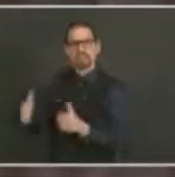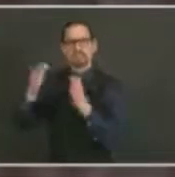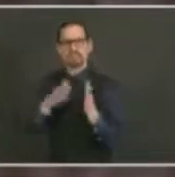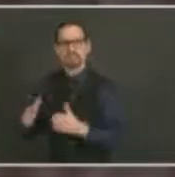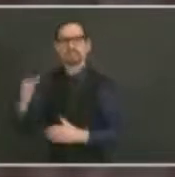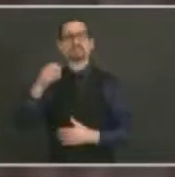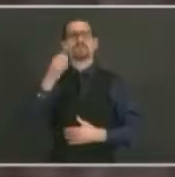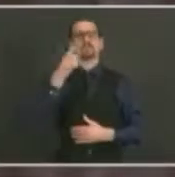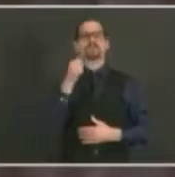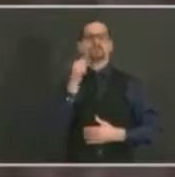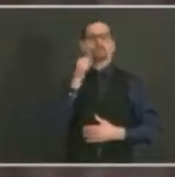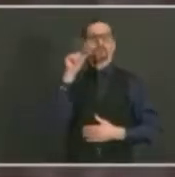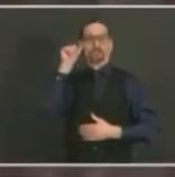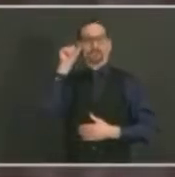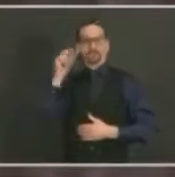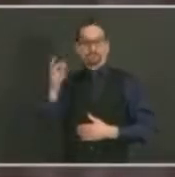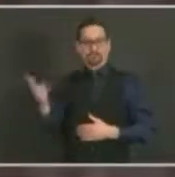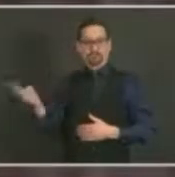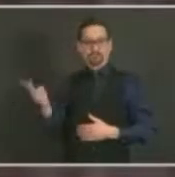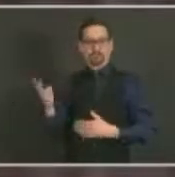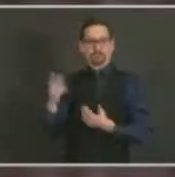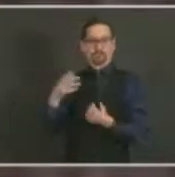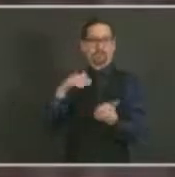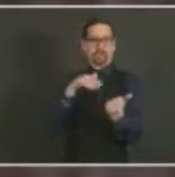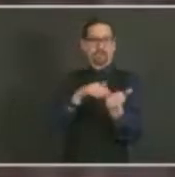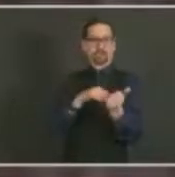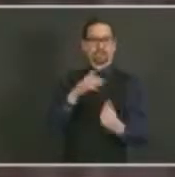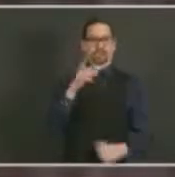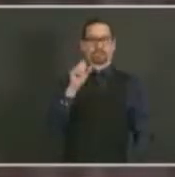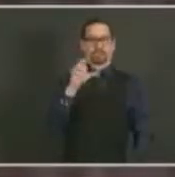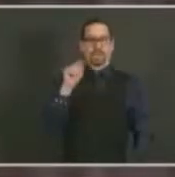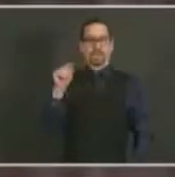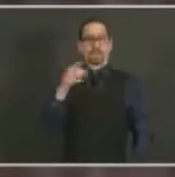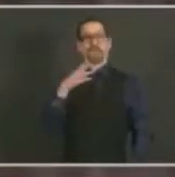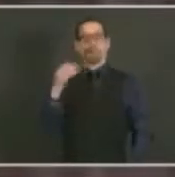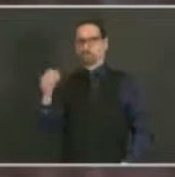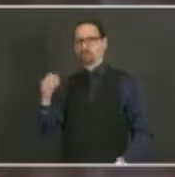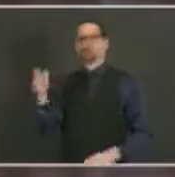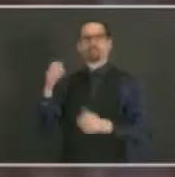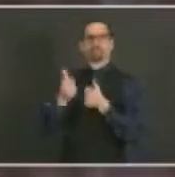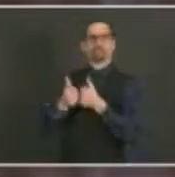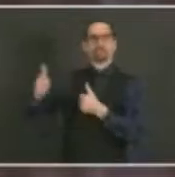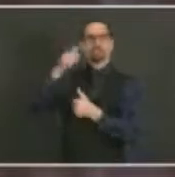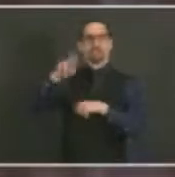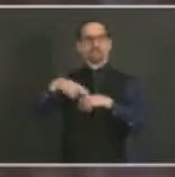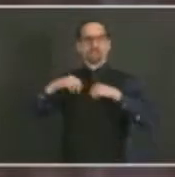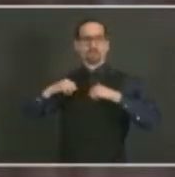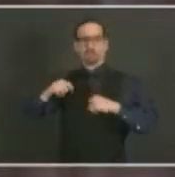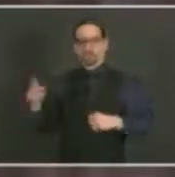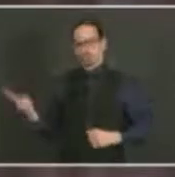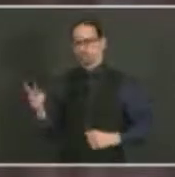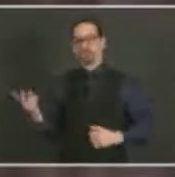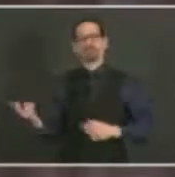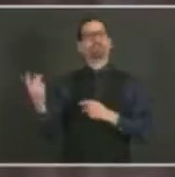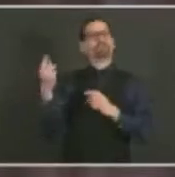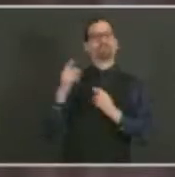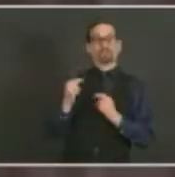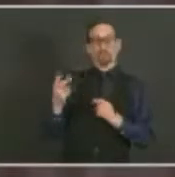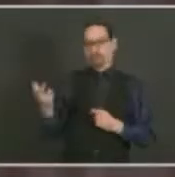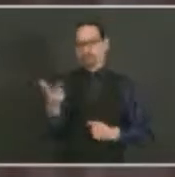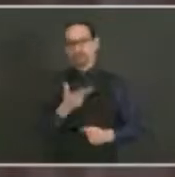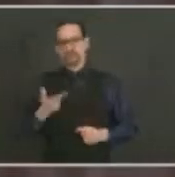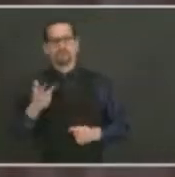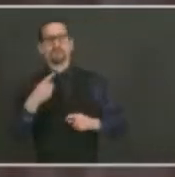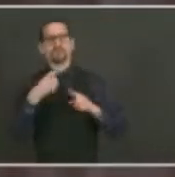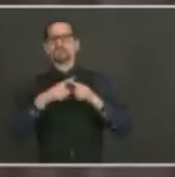me at a meeting of my transition COVID advisors, a team of national and local leaders who will advise